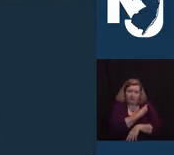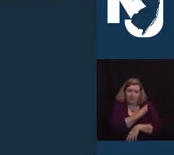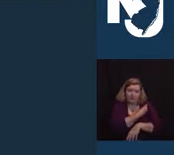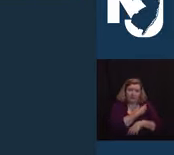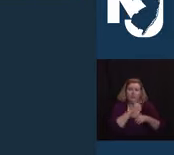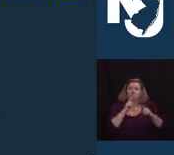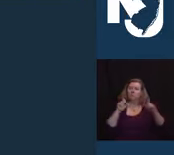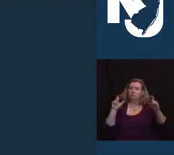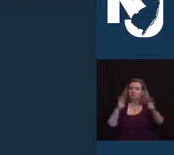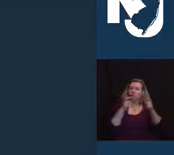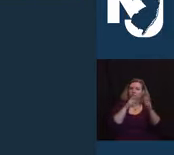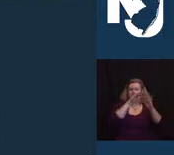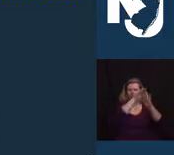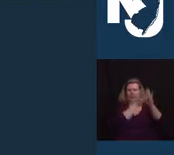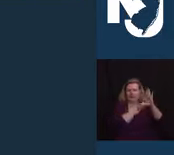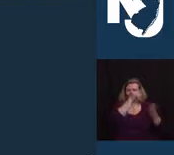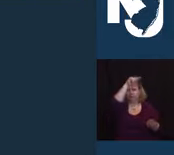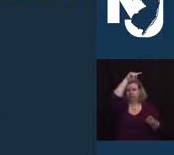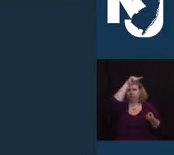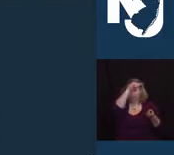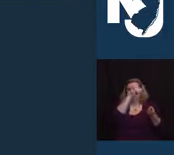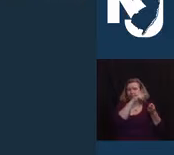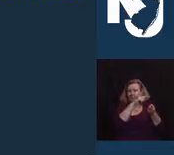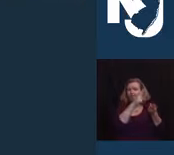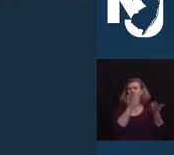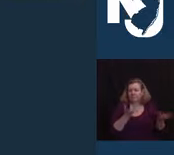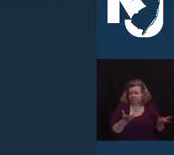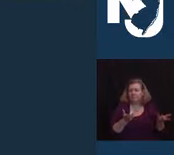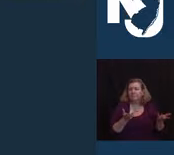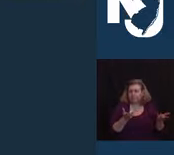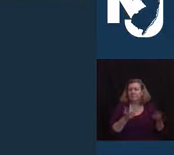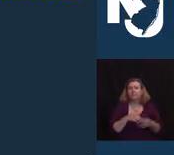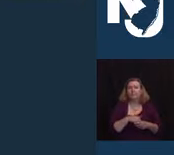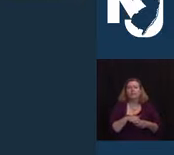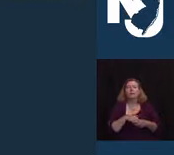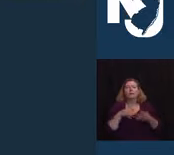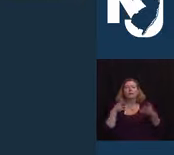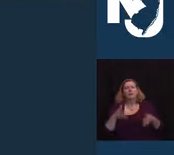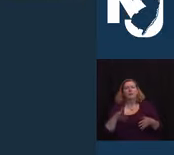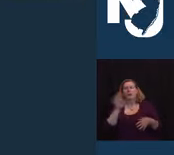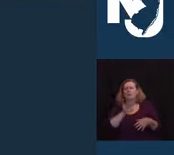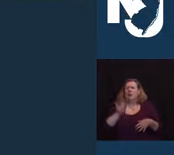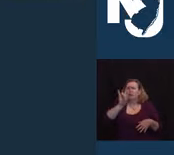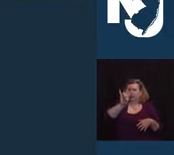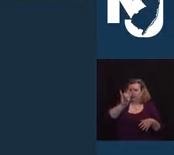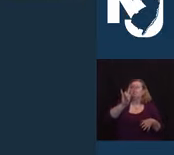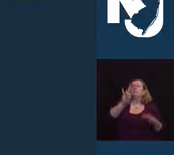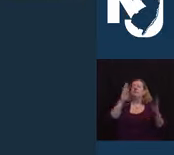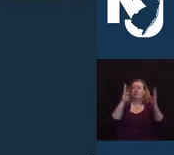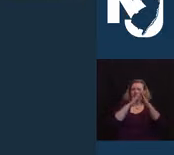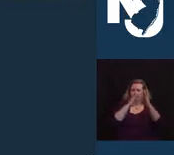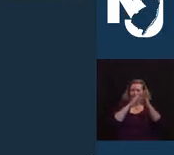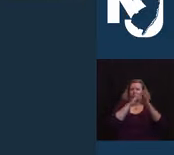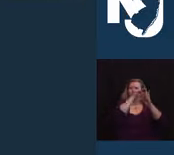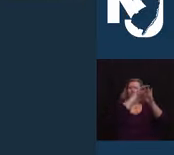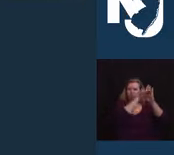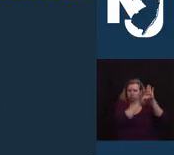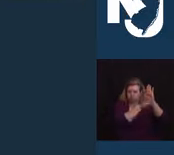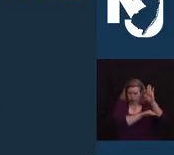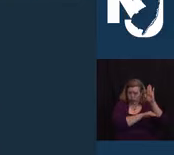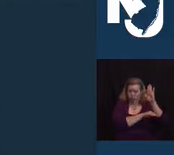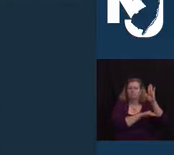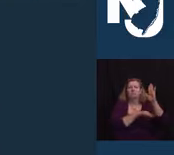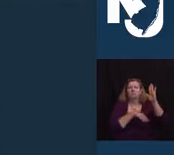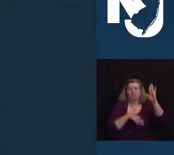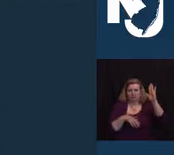thing. Today, only 7 of our larger municipalities currently have less than 50% of their adult residents vaccinated, according